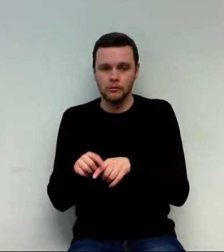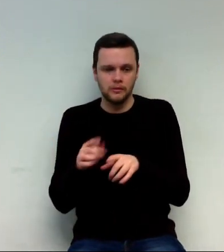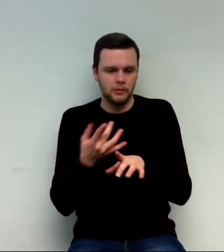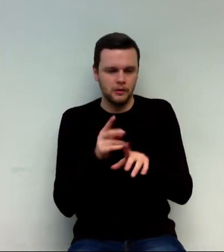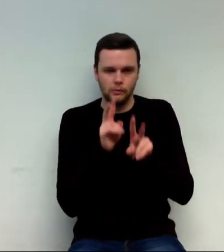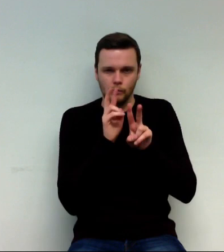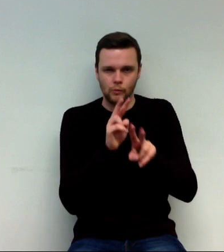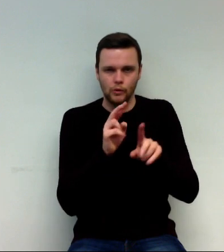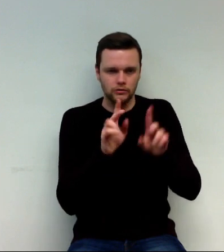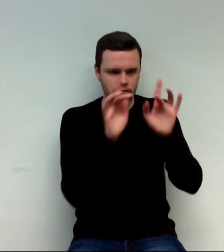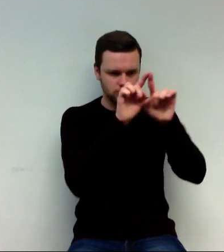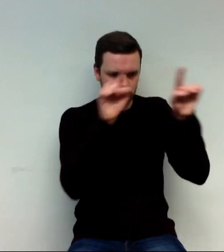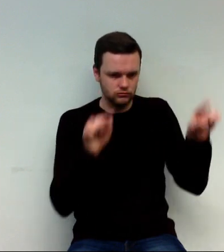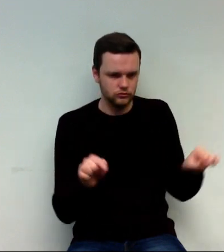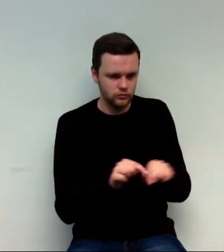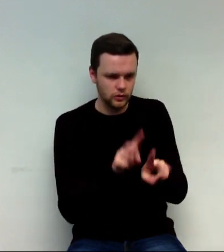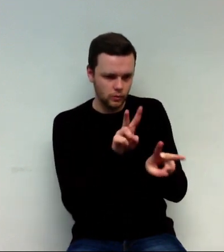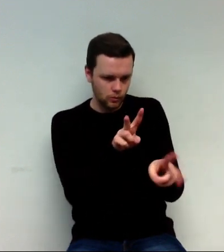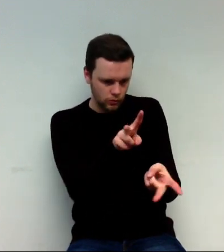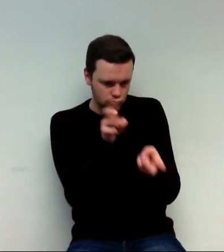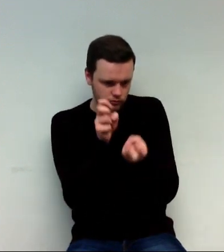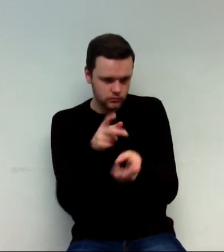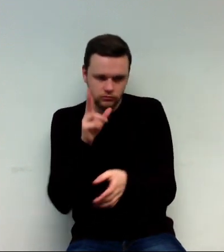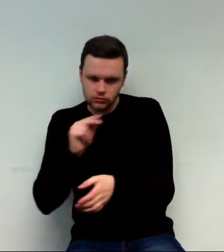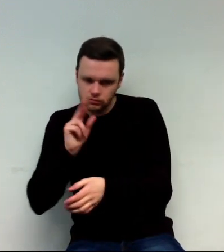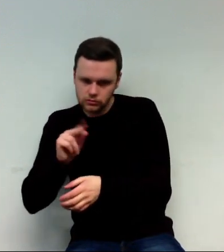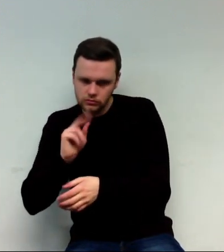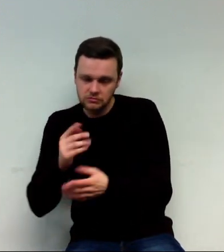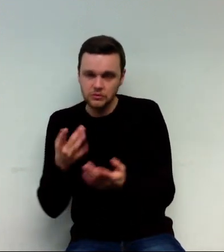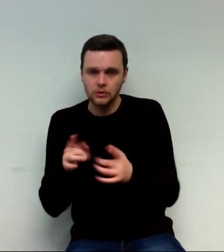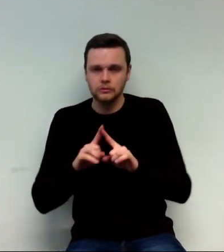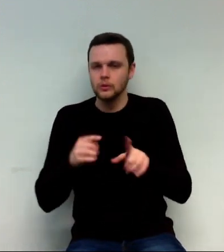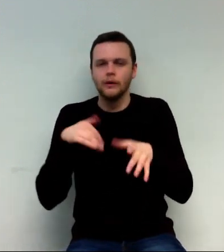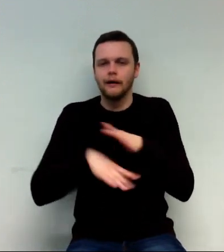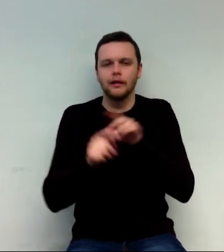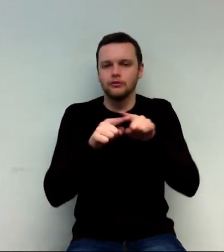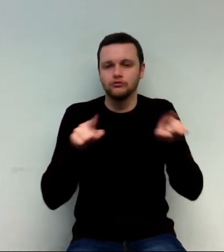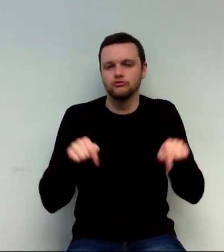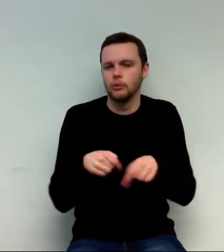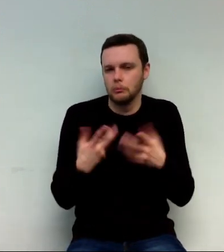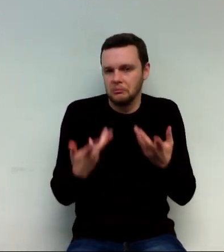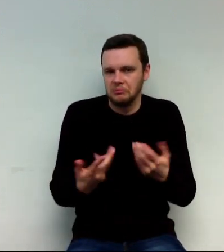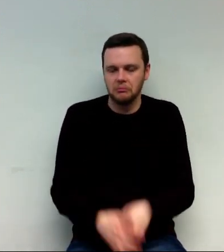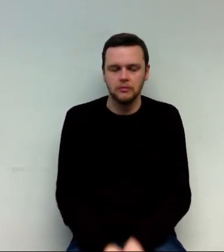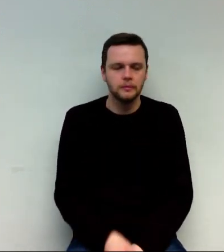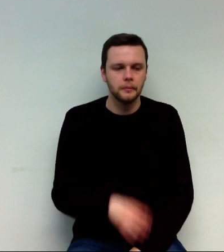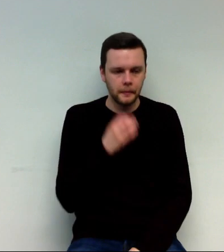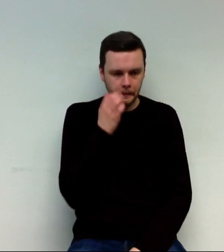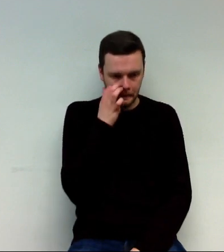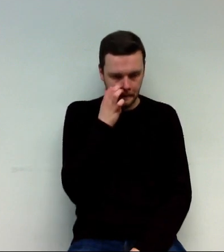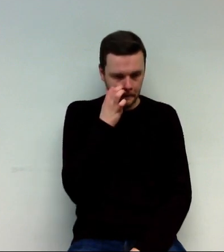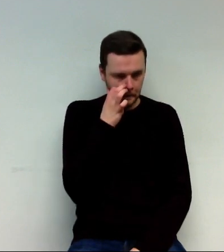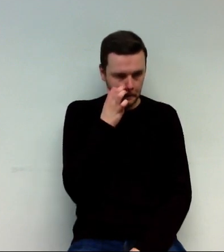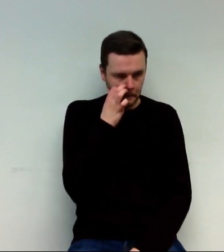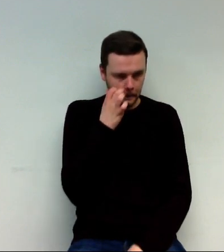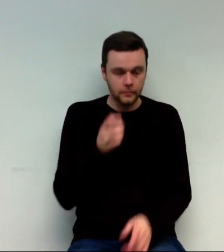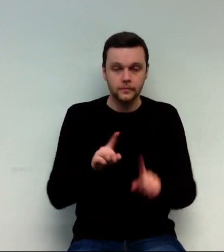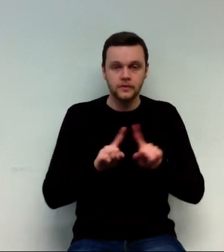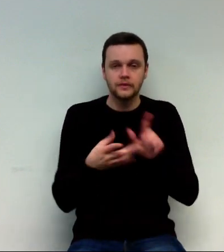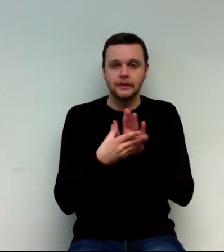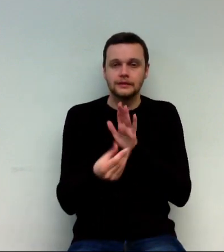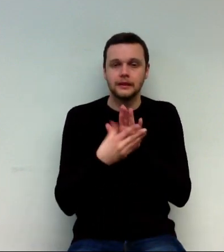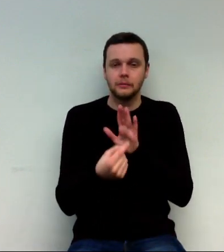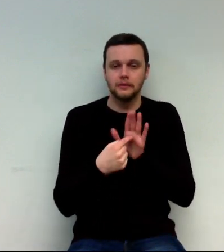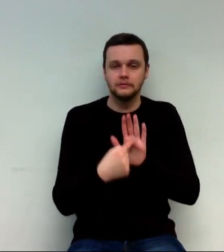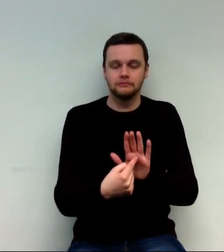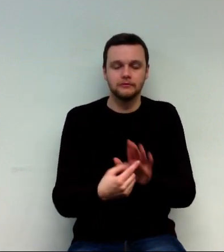a webcam, so they don't actually have to be in the room to do it. And there's some really interesting examples of shows when it comes